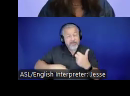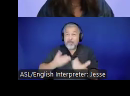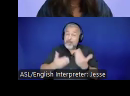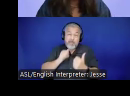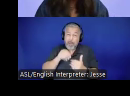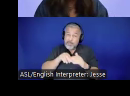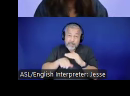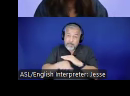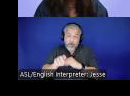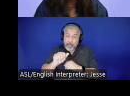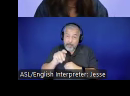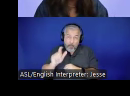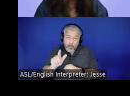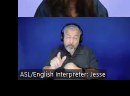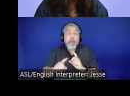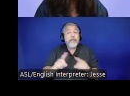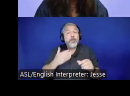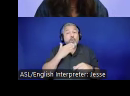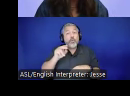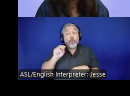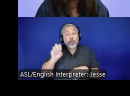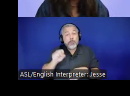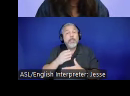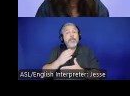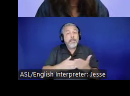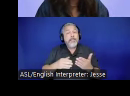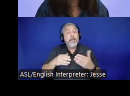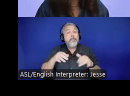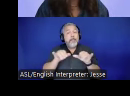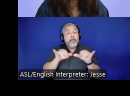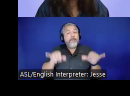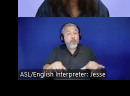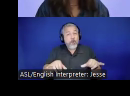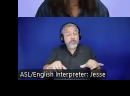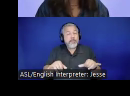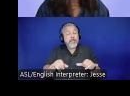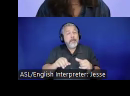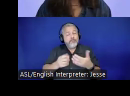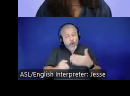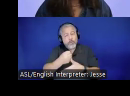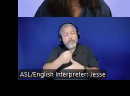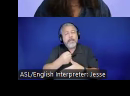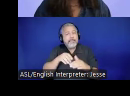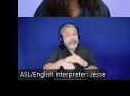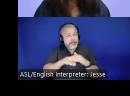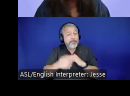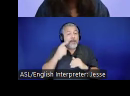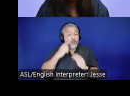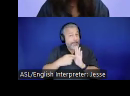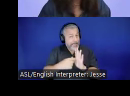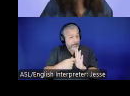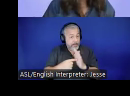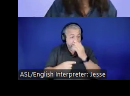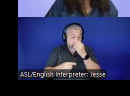is that there are platforms that are prioritizing accessibility, such as Ability